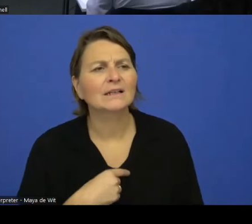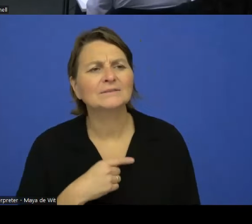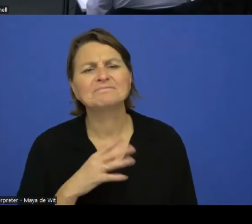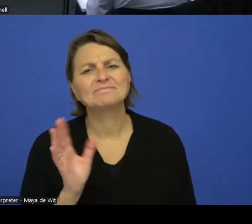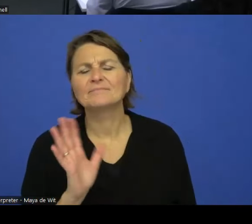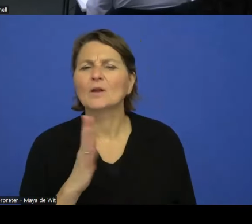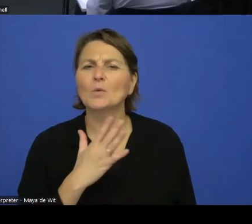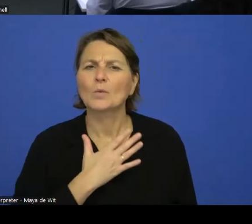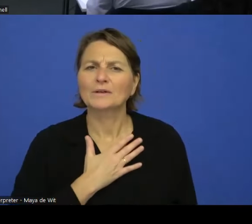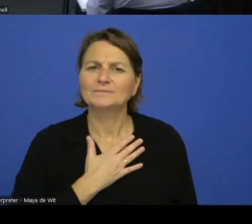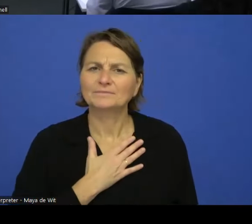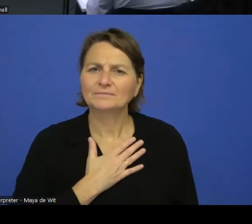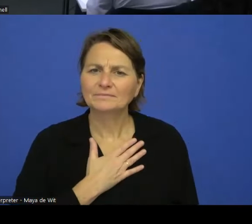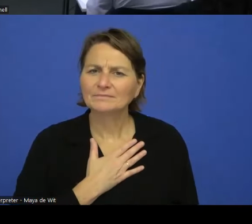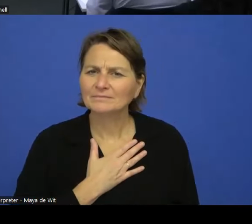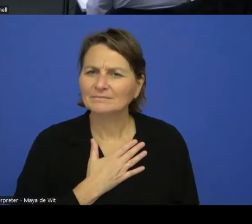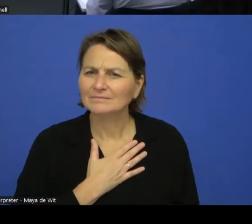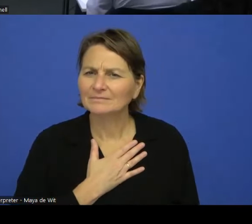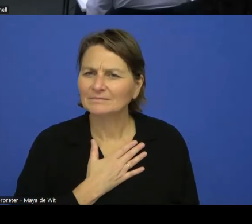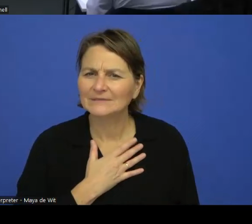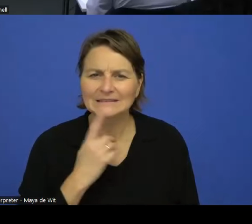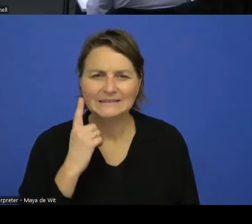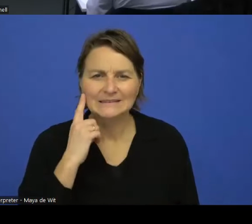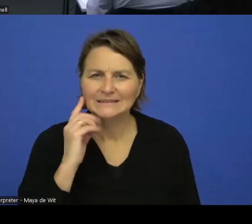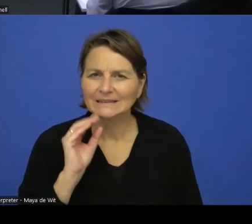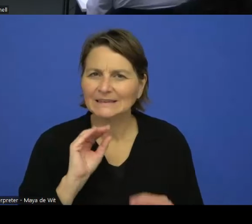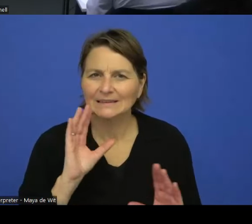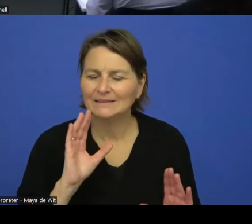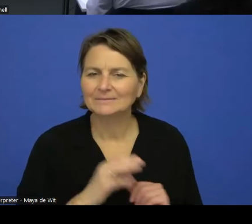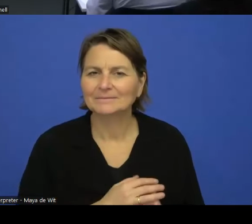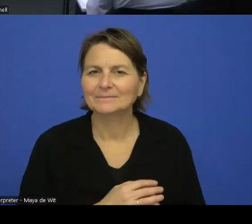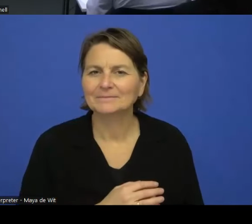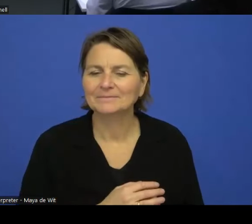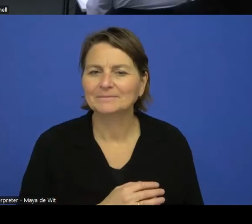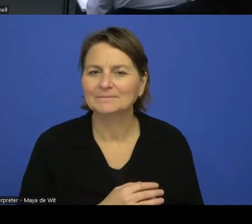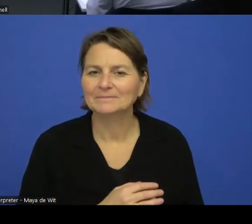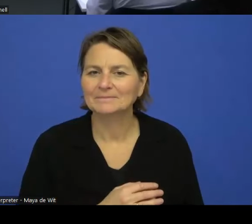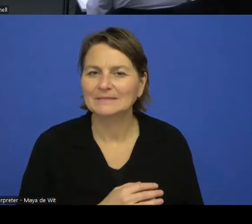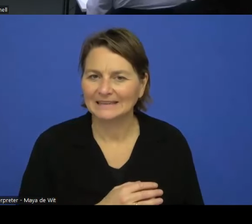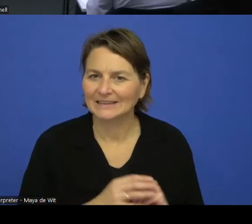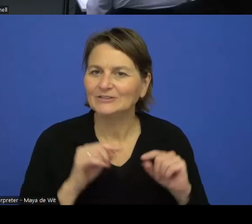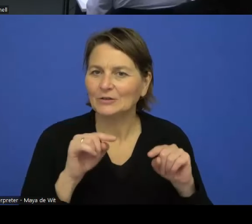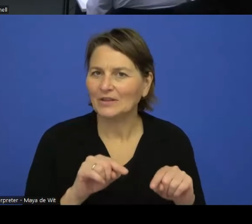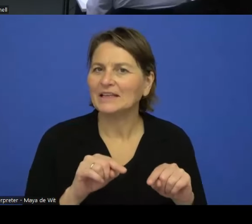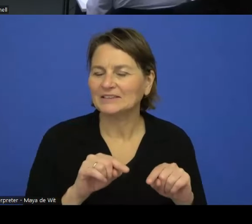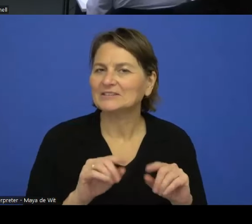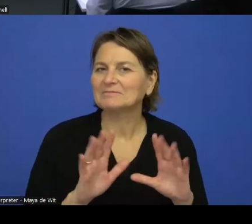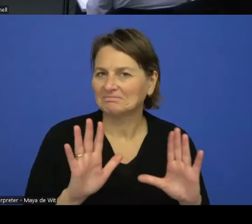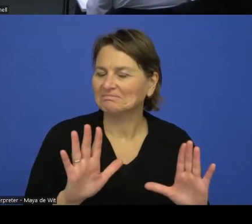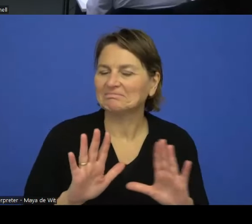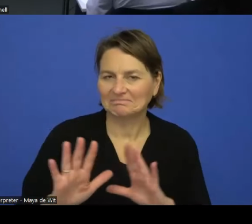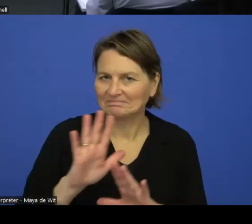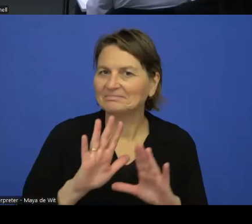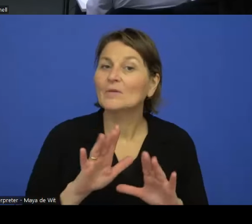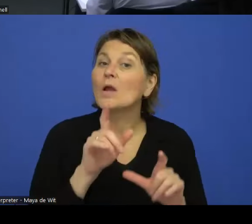actually just using the phrase "them" actually sounds kind of bad, but seeing this as being something that's kind of okay. People outside the centre are